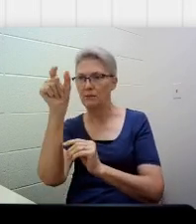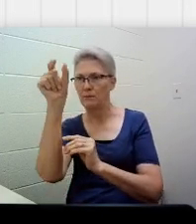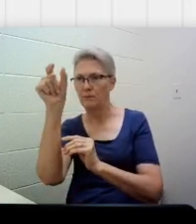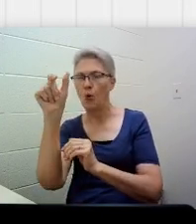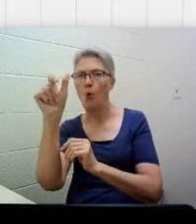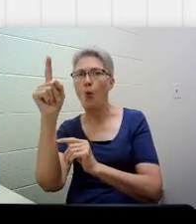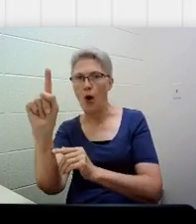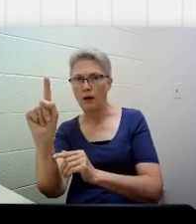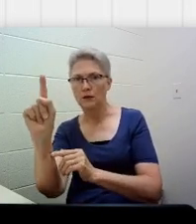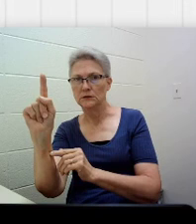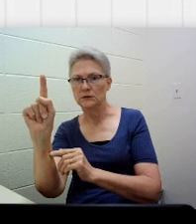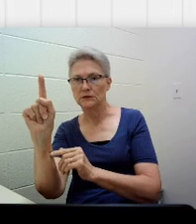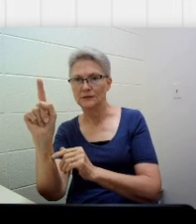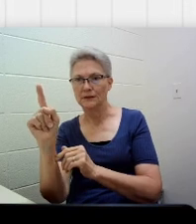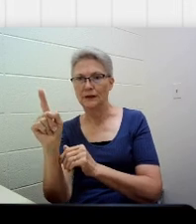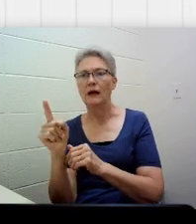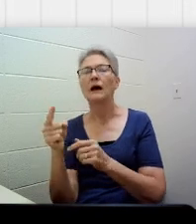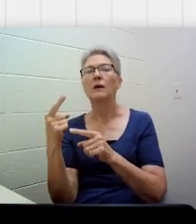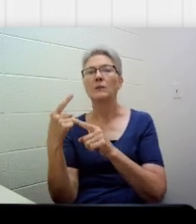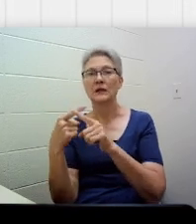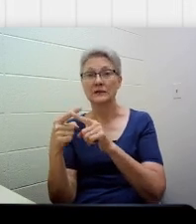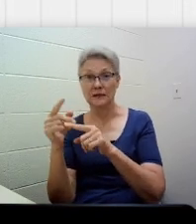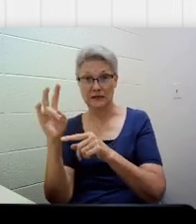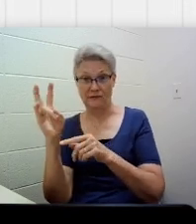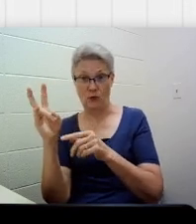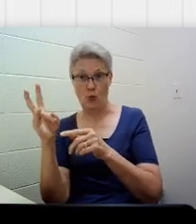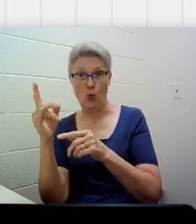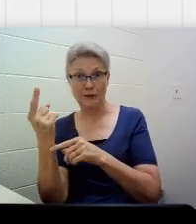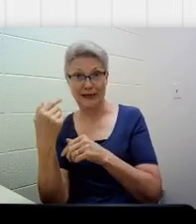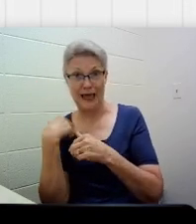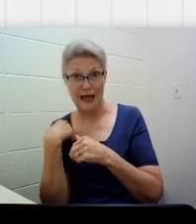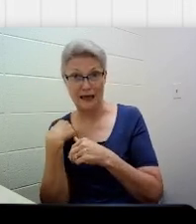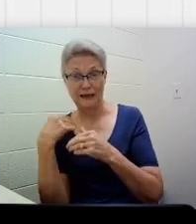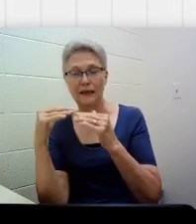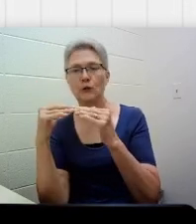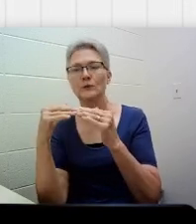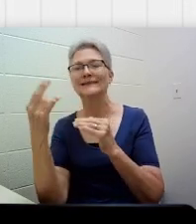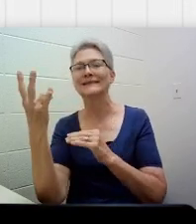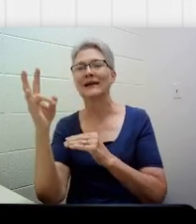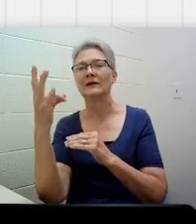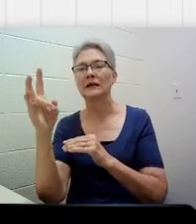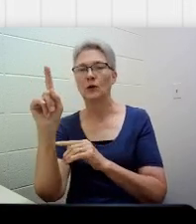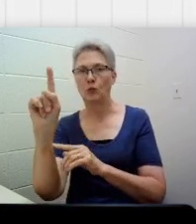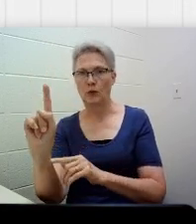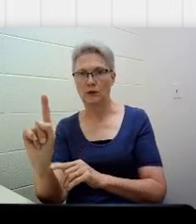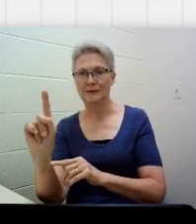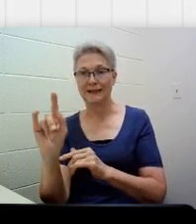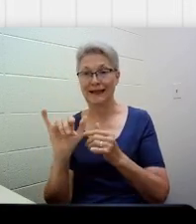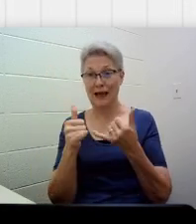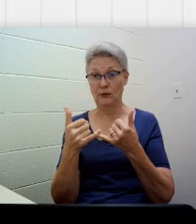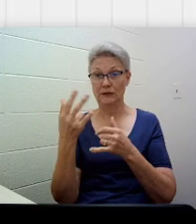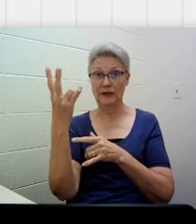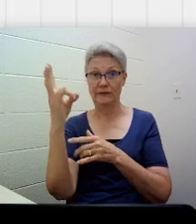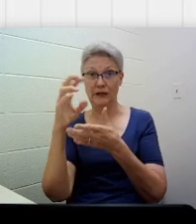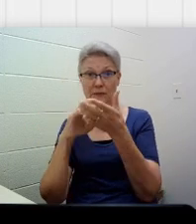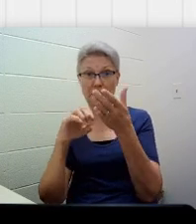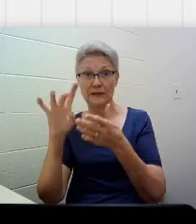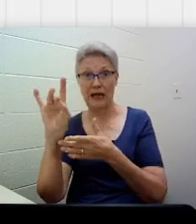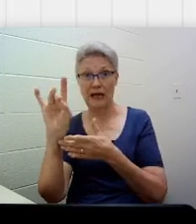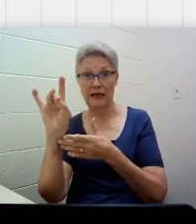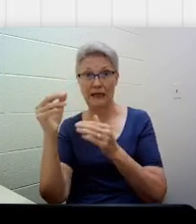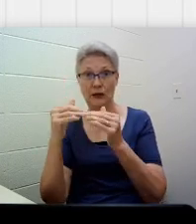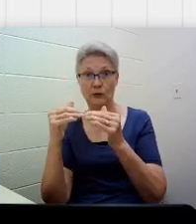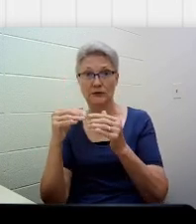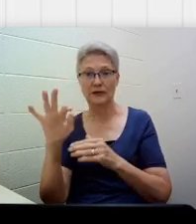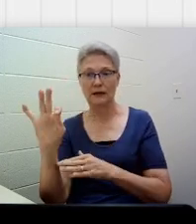7 ones that are already there to make 17 ones. Now I can do 17 minus 8, which